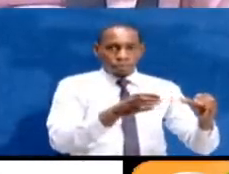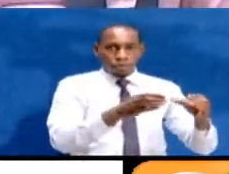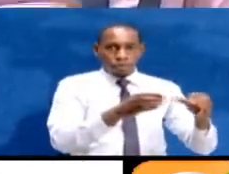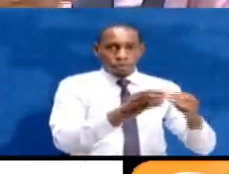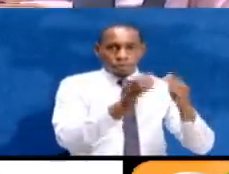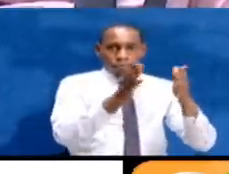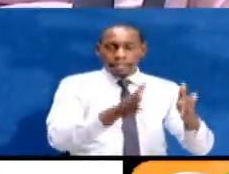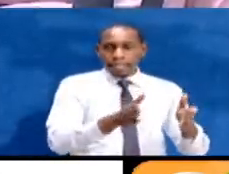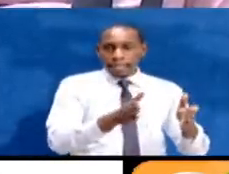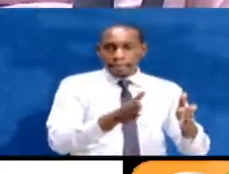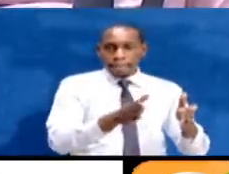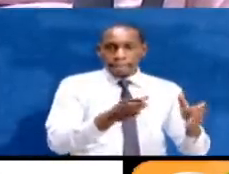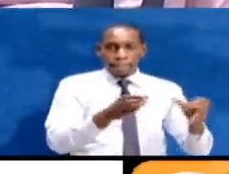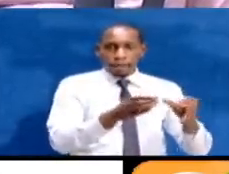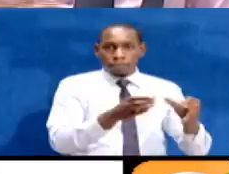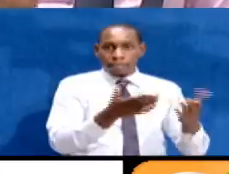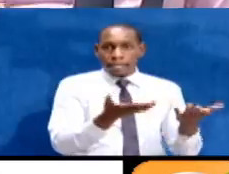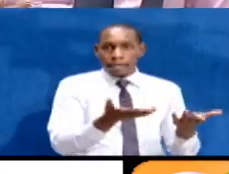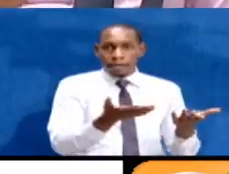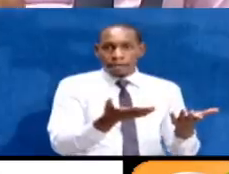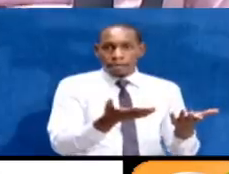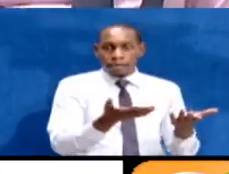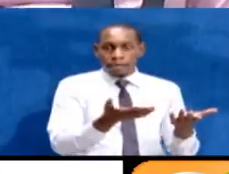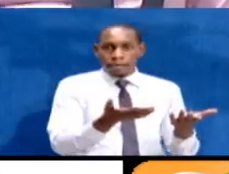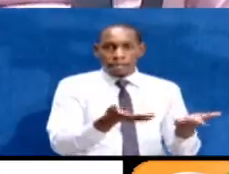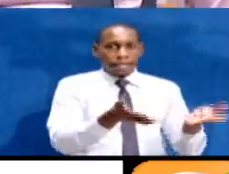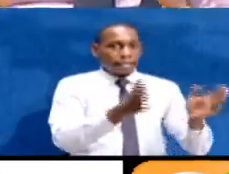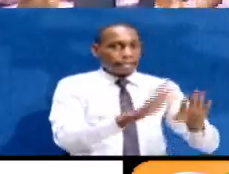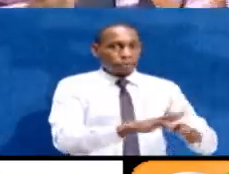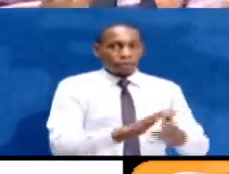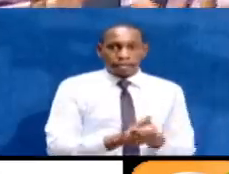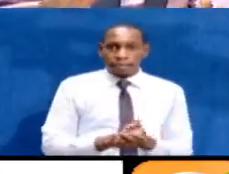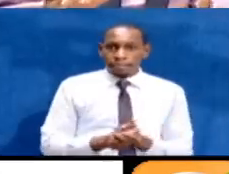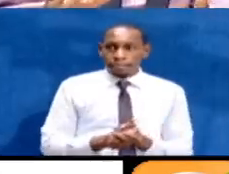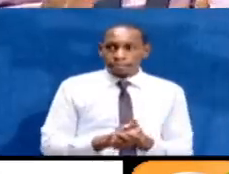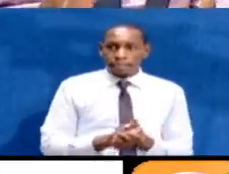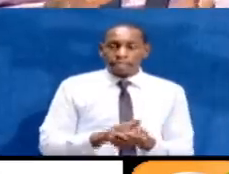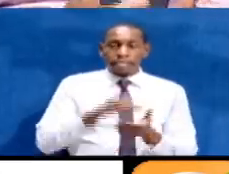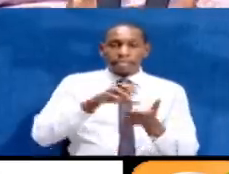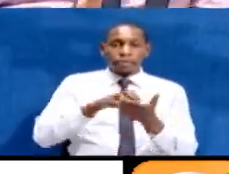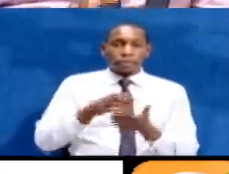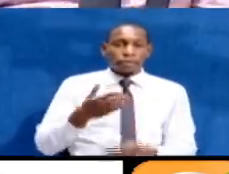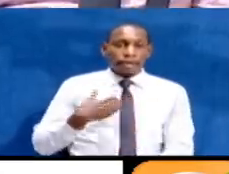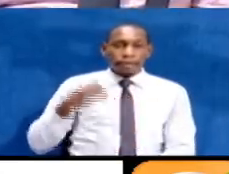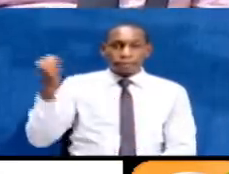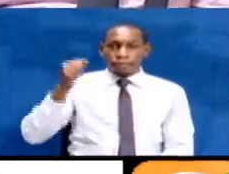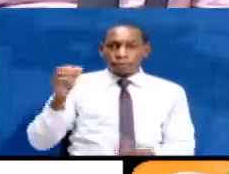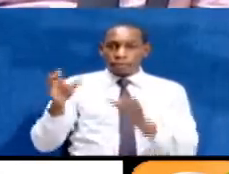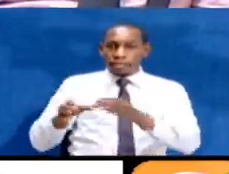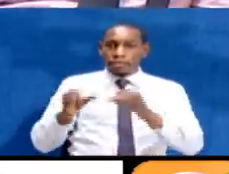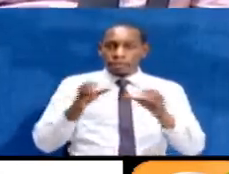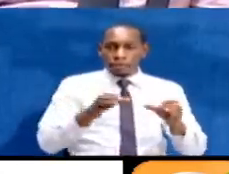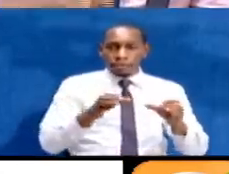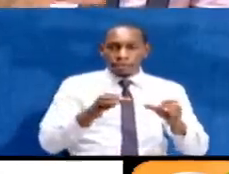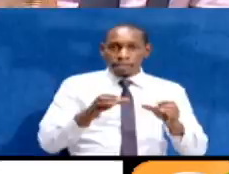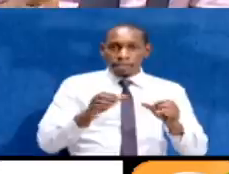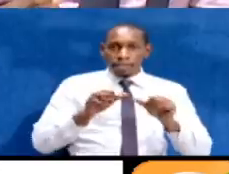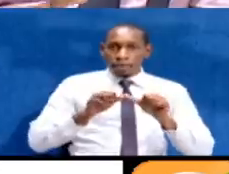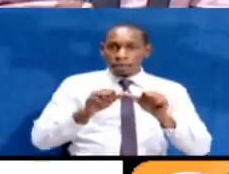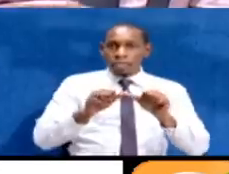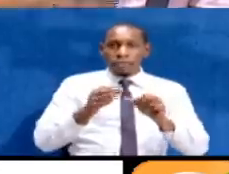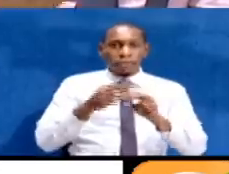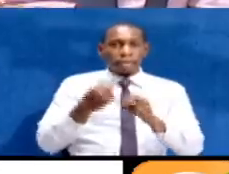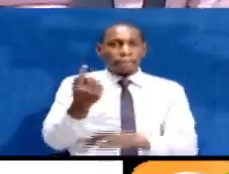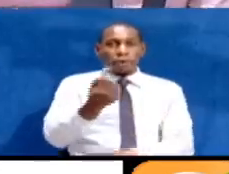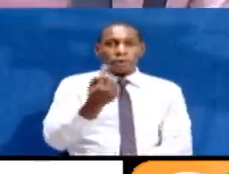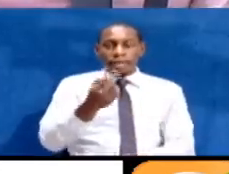had such clout, the party actually becomes a shell. So we have a situation where political parties exist only in